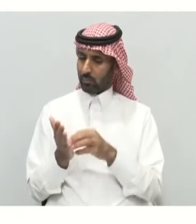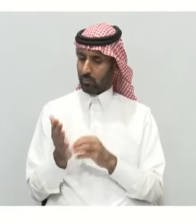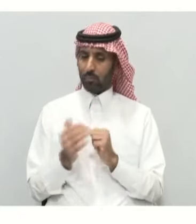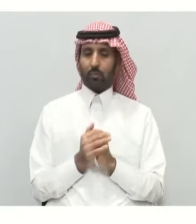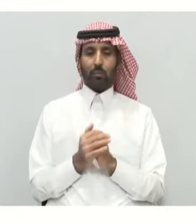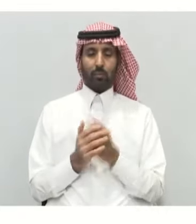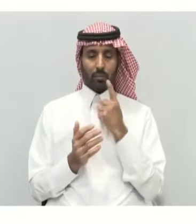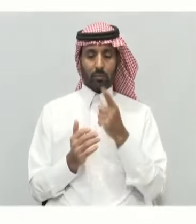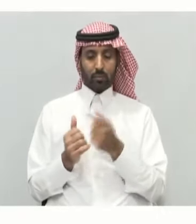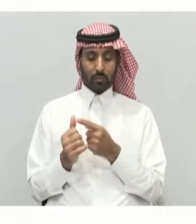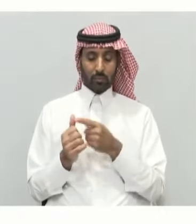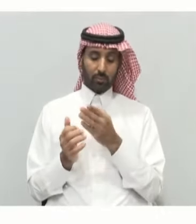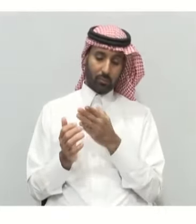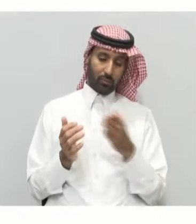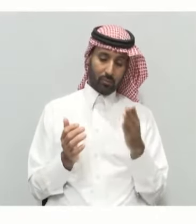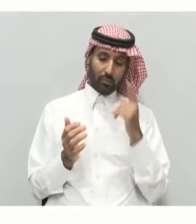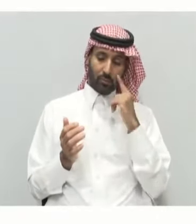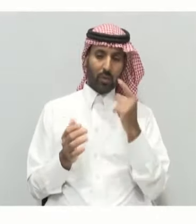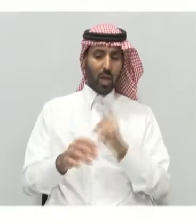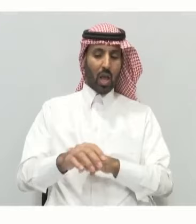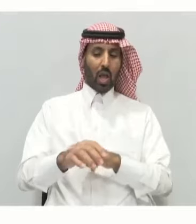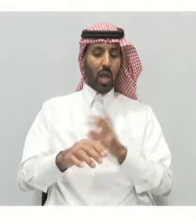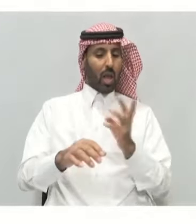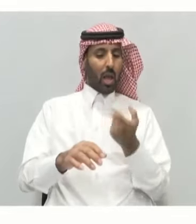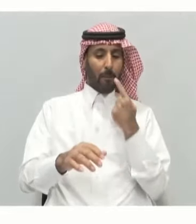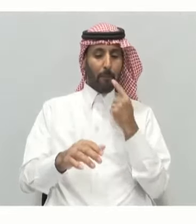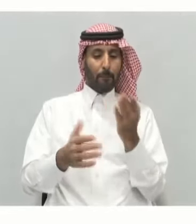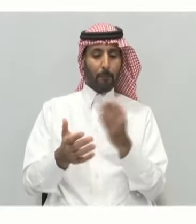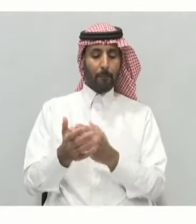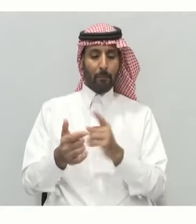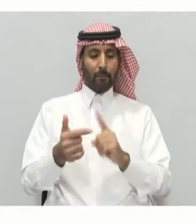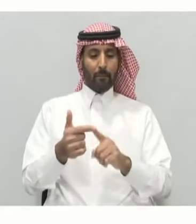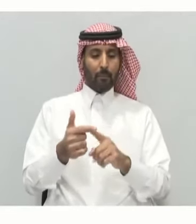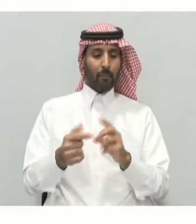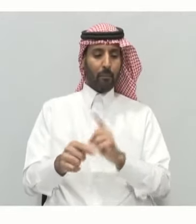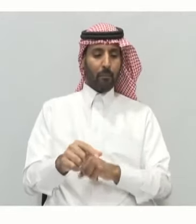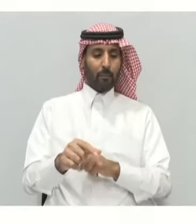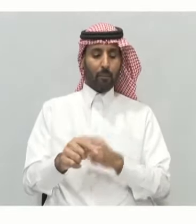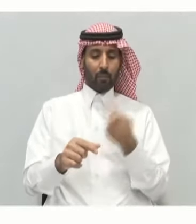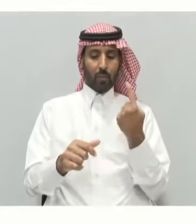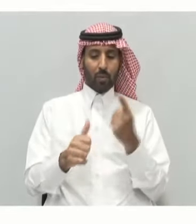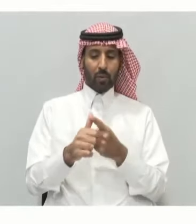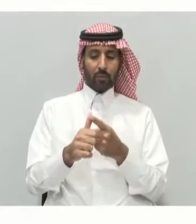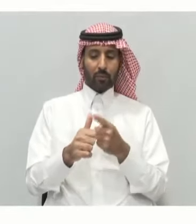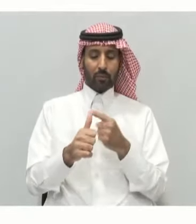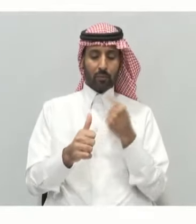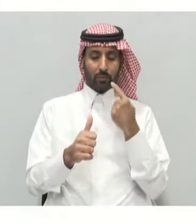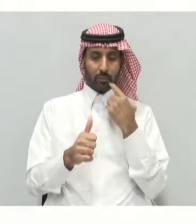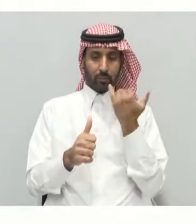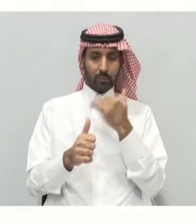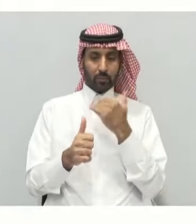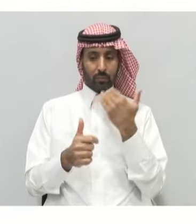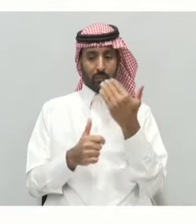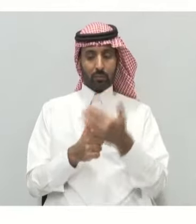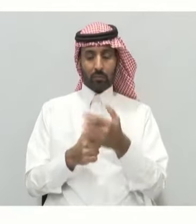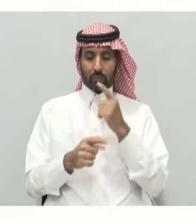see, on the left here we have the period. So, or the classes. So the first period or the first class will be English